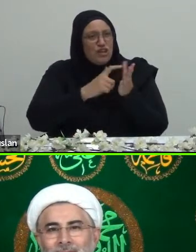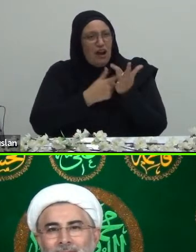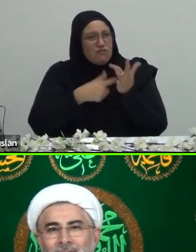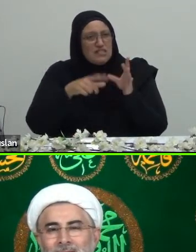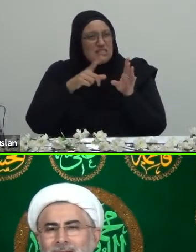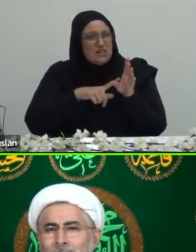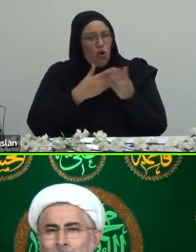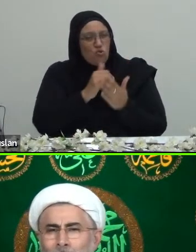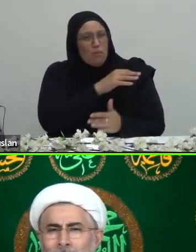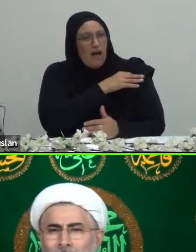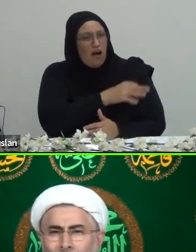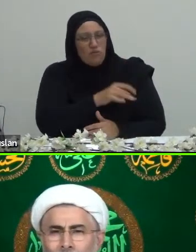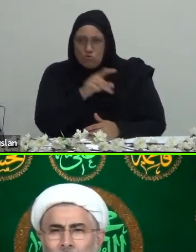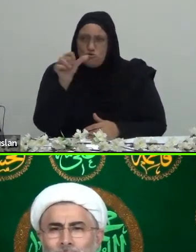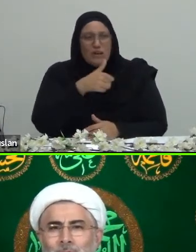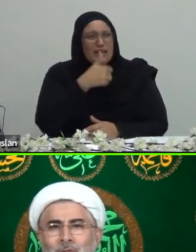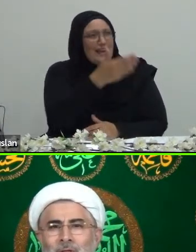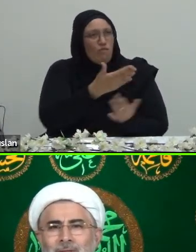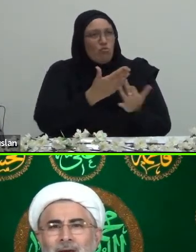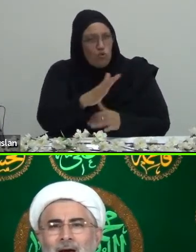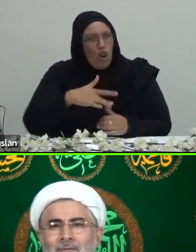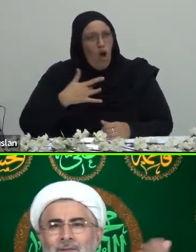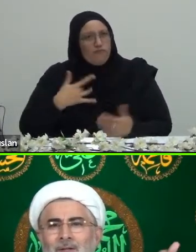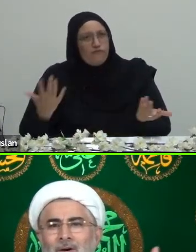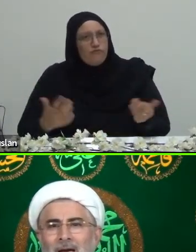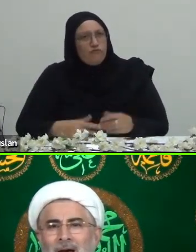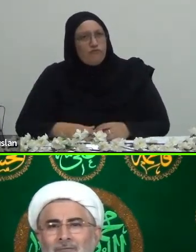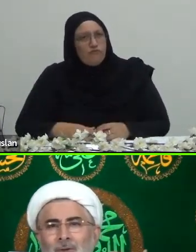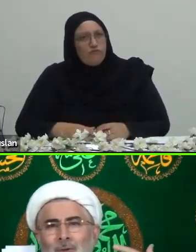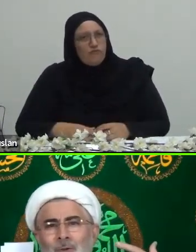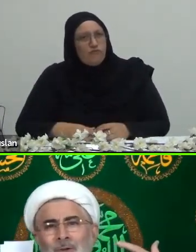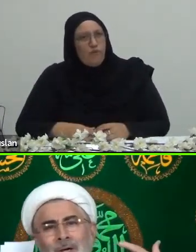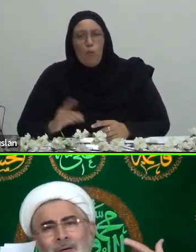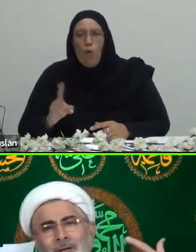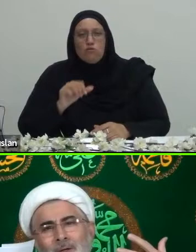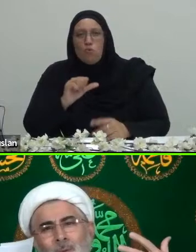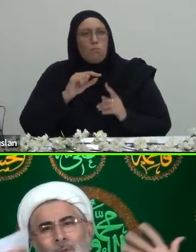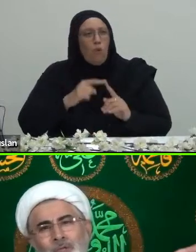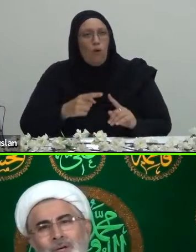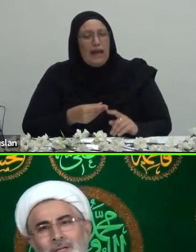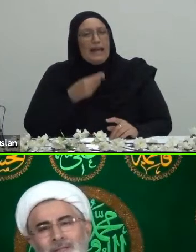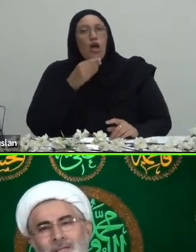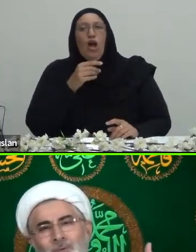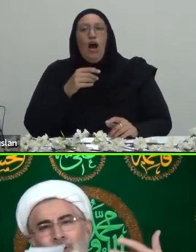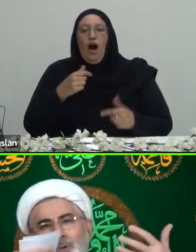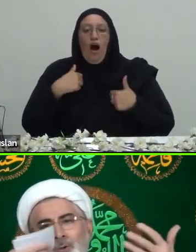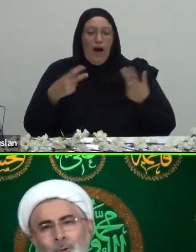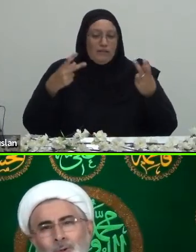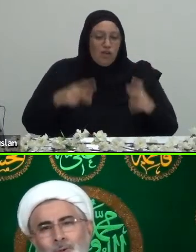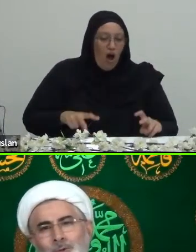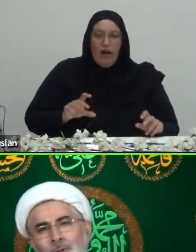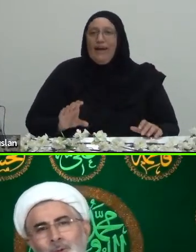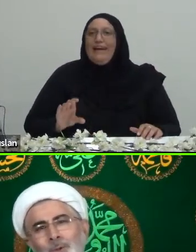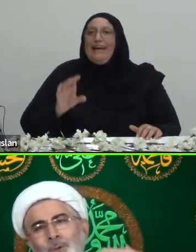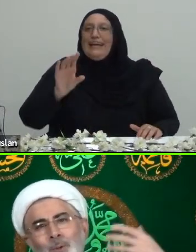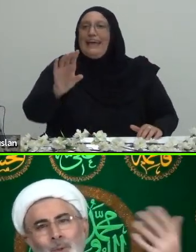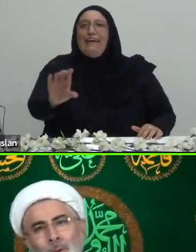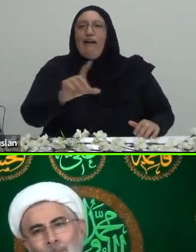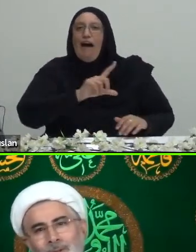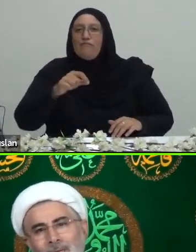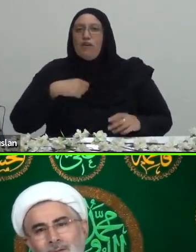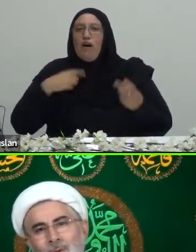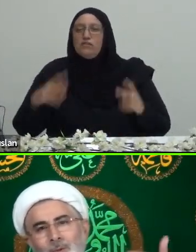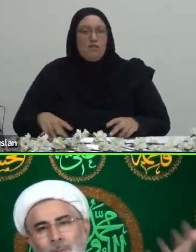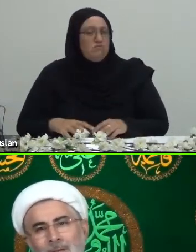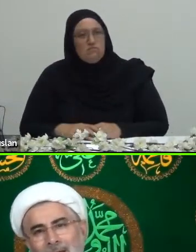alive? There's not much virtue to give it after I have no wish on it anymore, or no control, or no